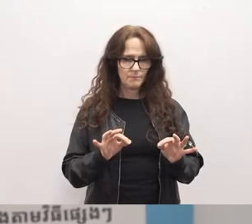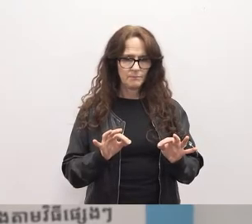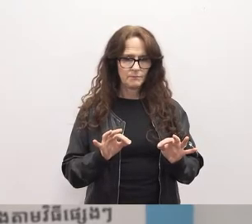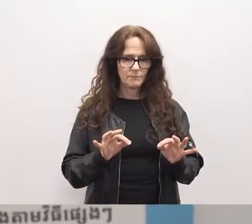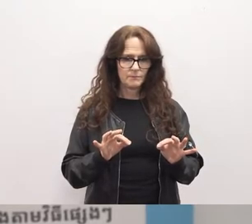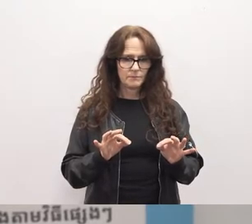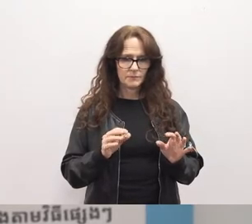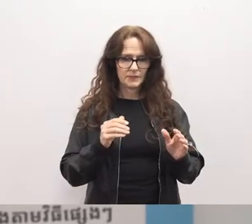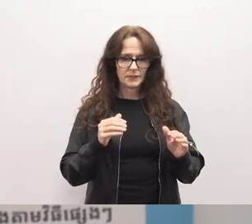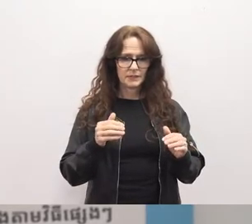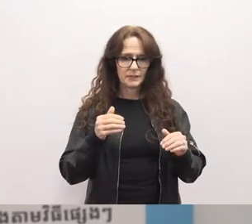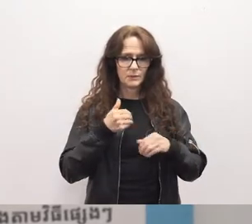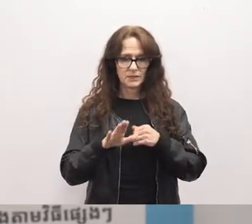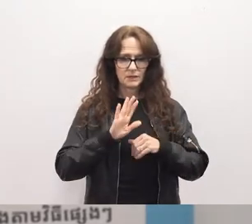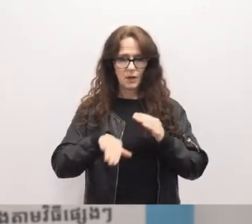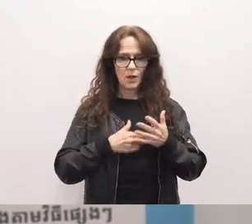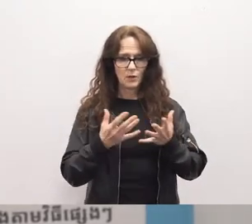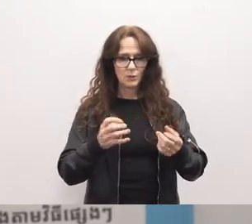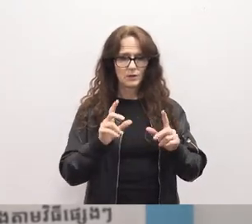all who want to attend?